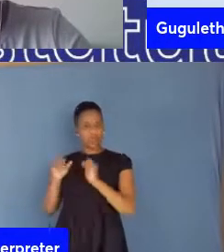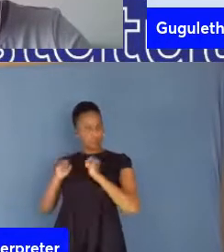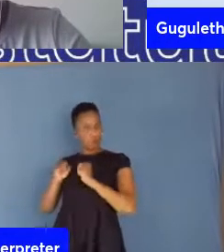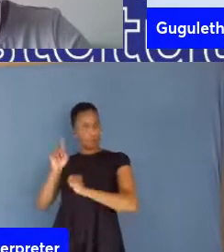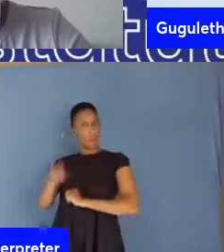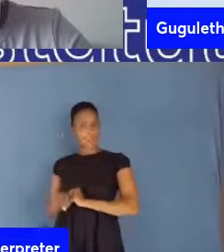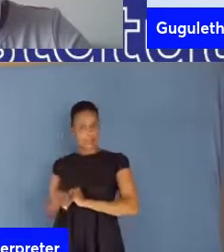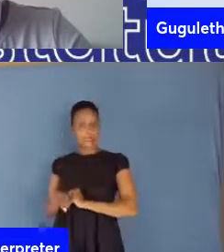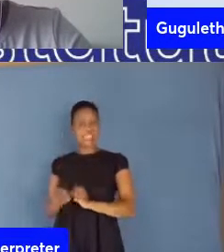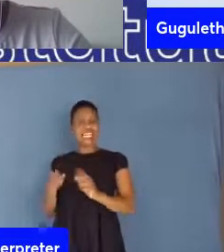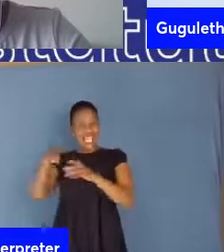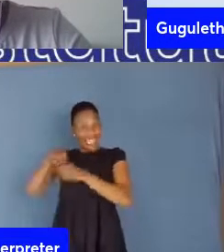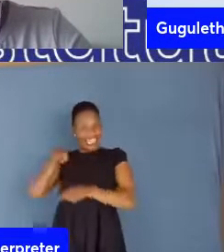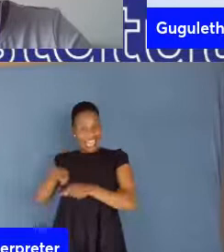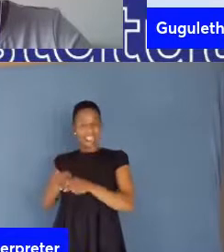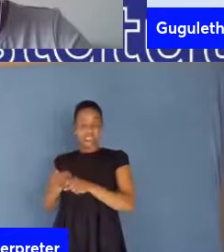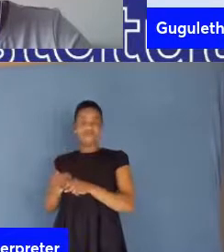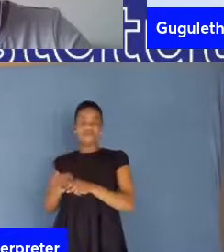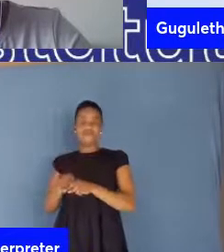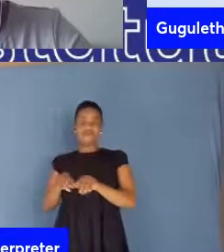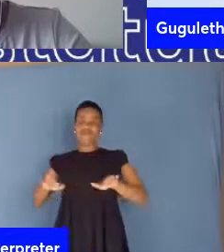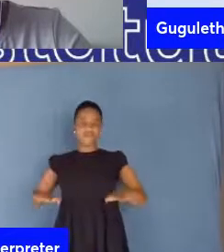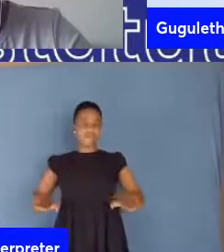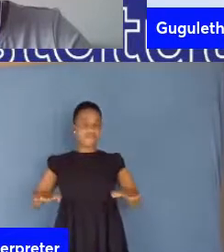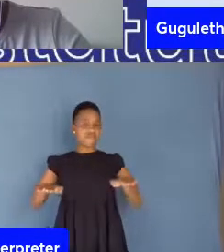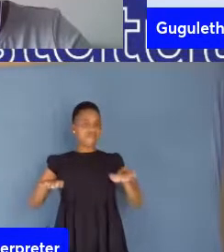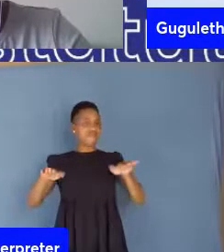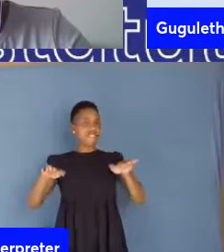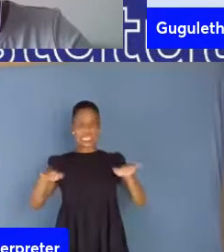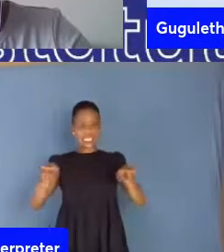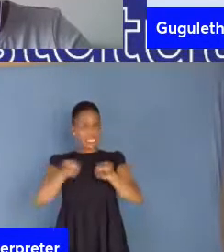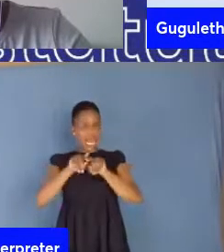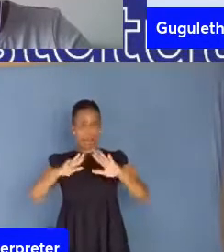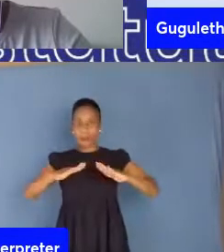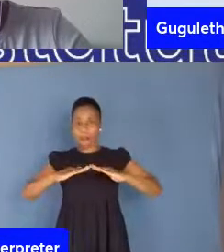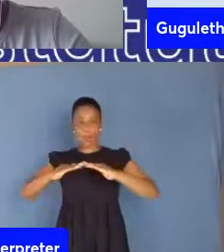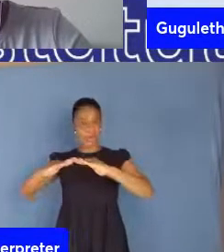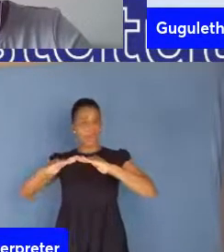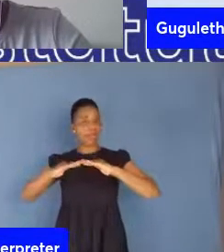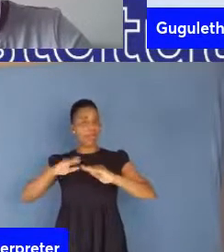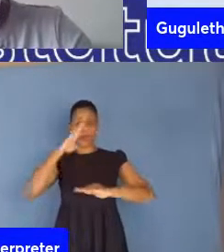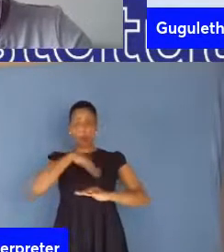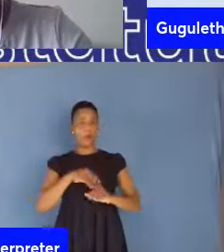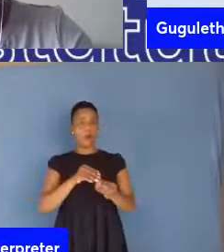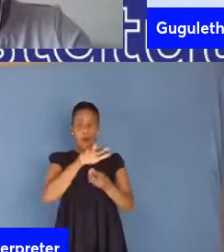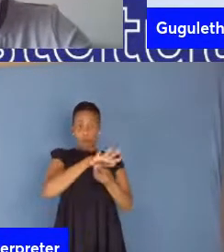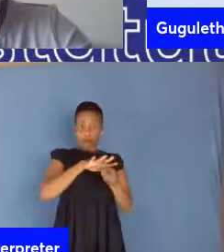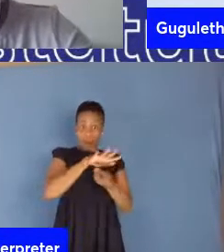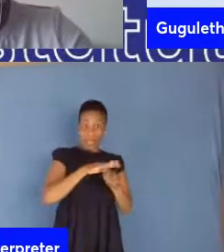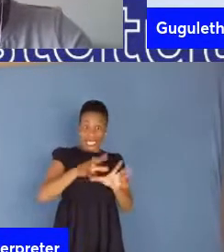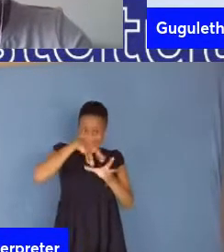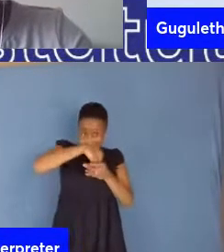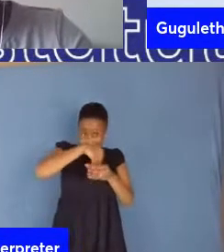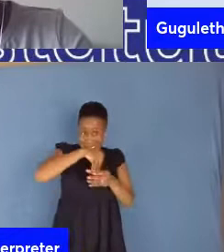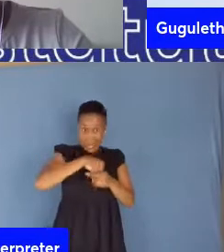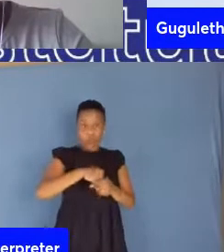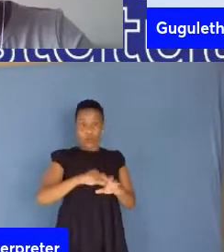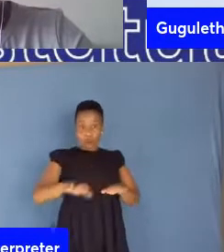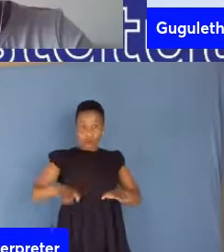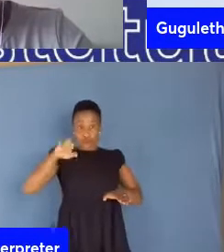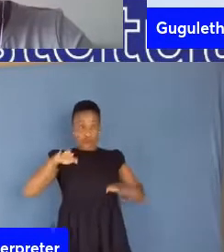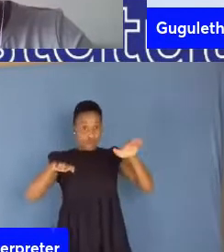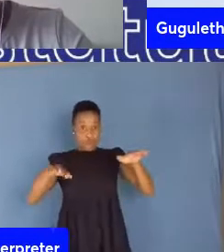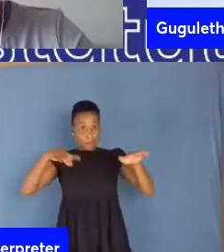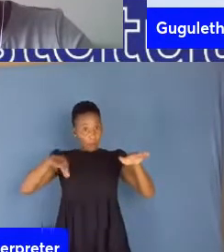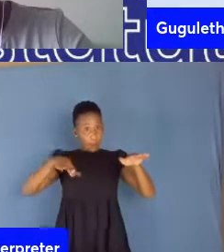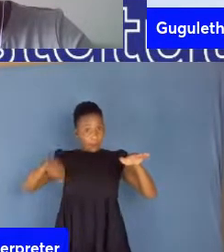inconsistency even in our families, how you raise a boy child in relation to a girl child. A